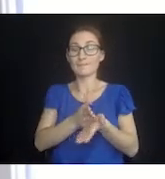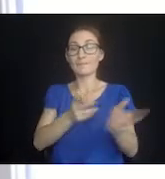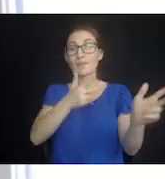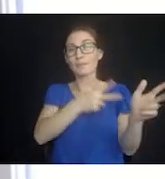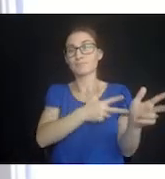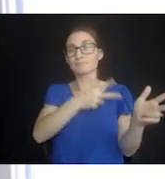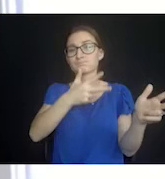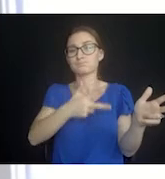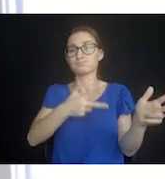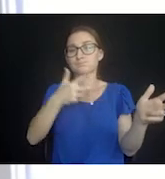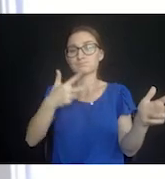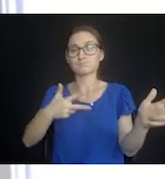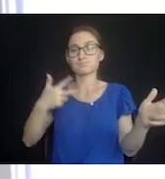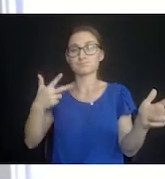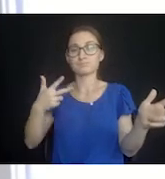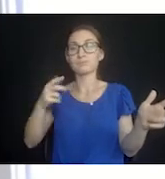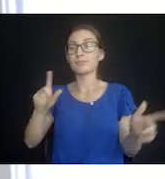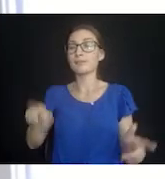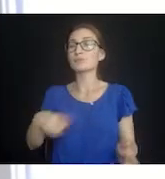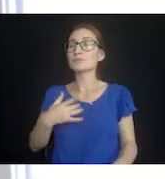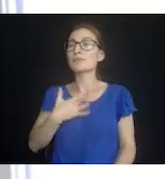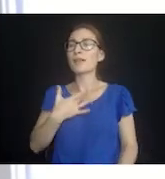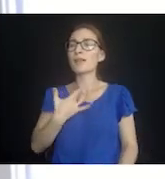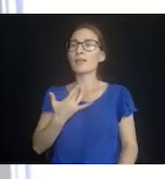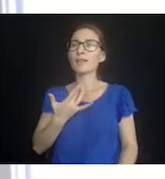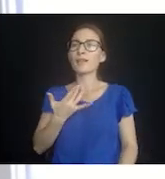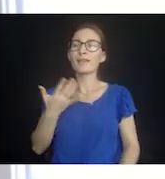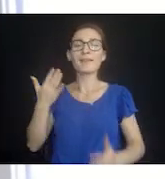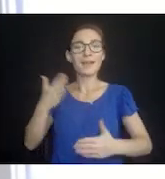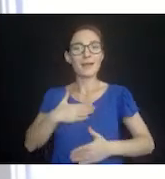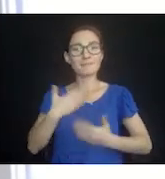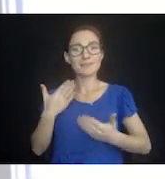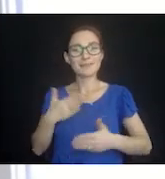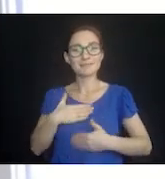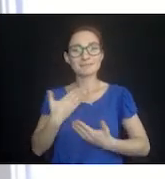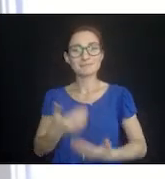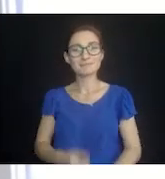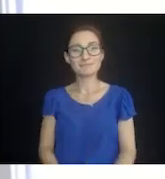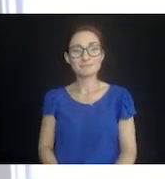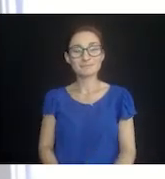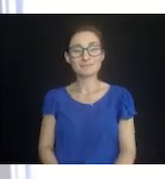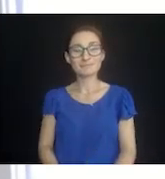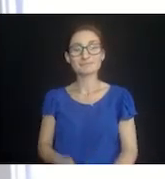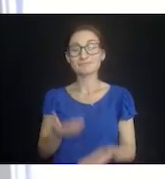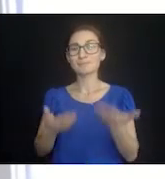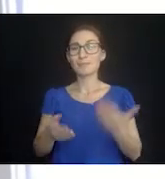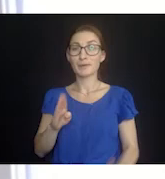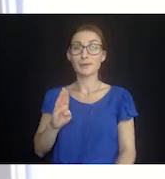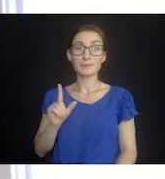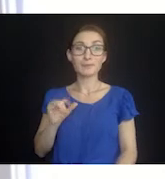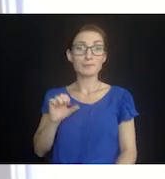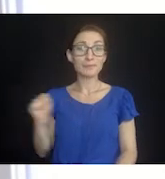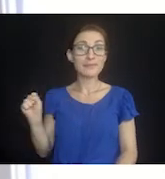stopped. It went so slow that it stopped, and I was just really